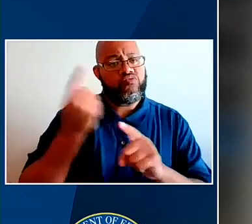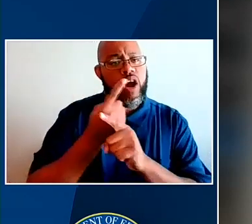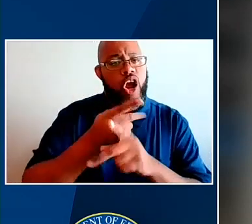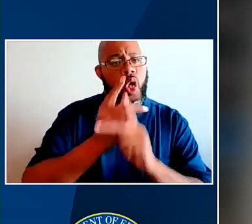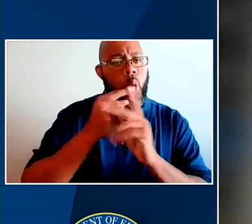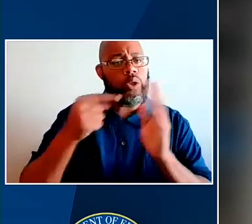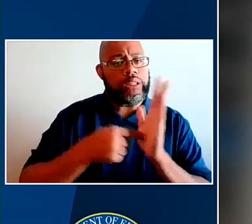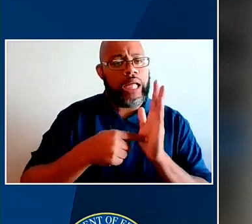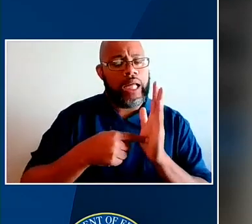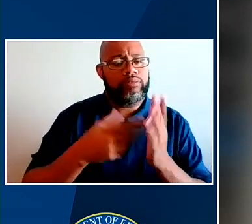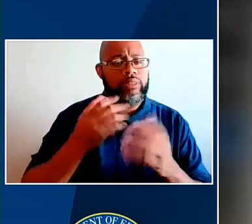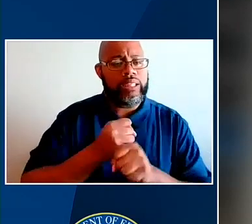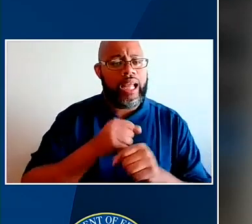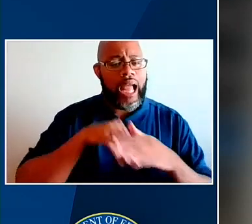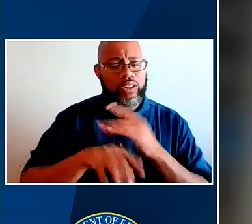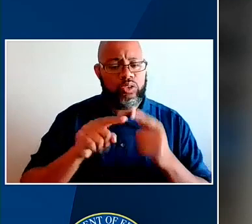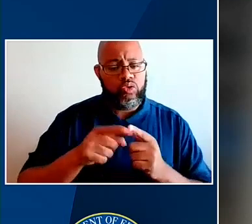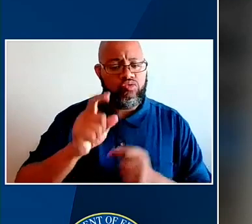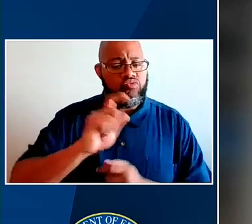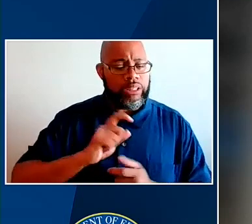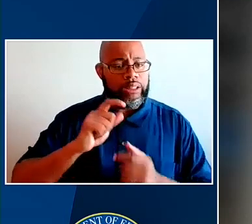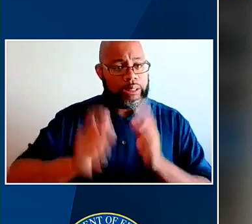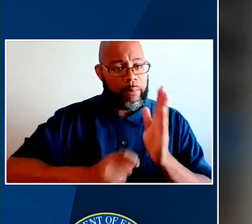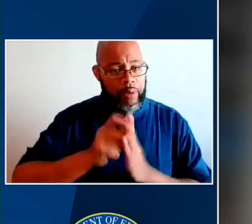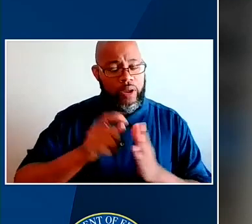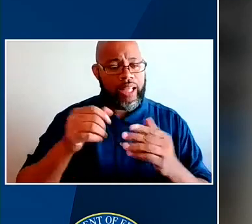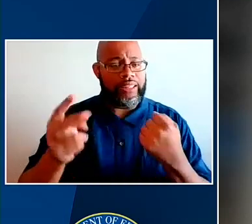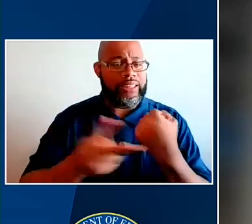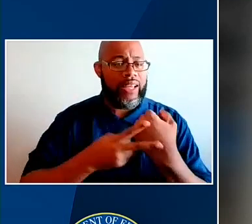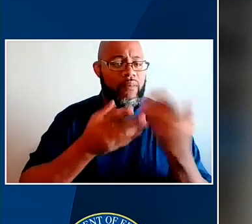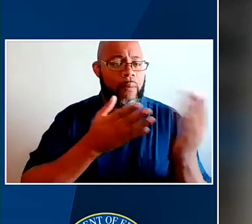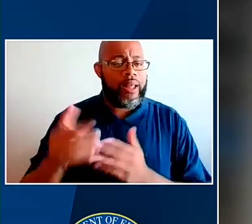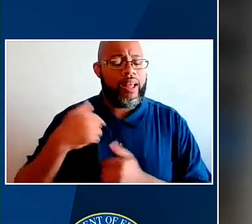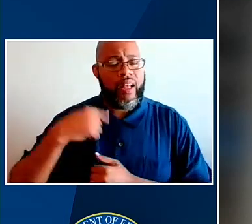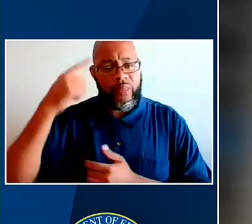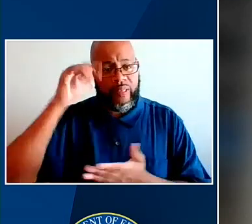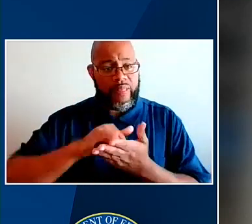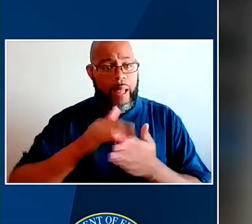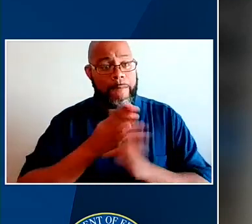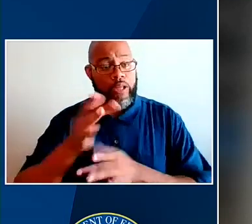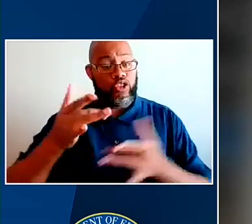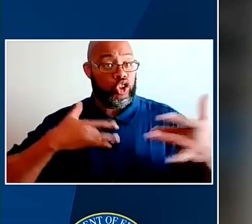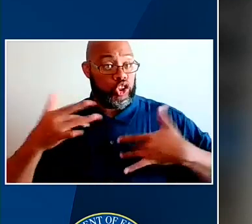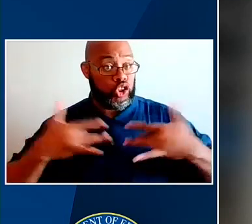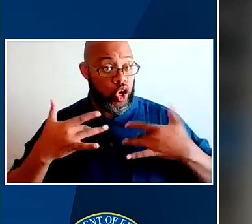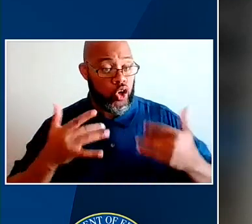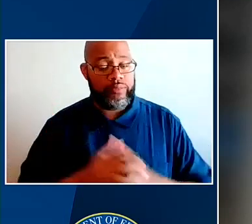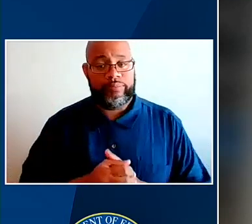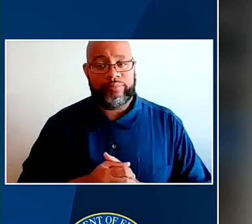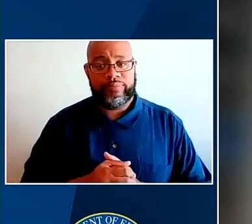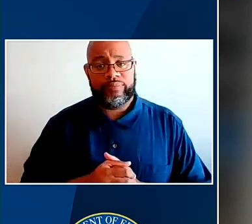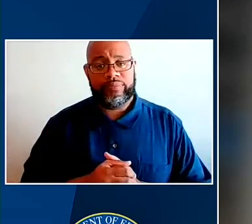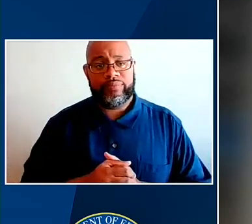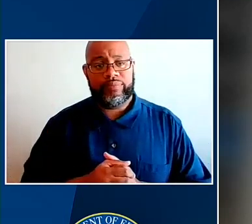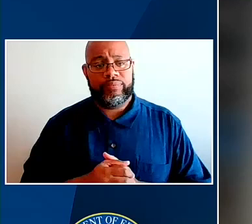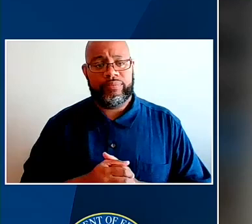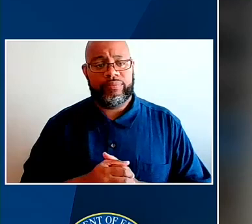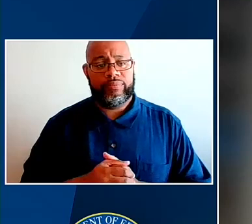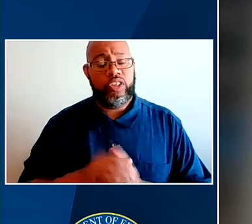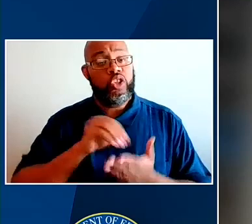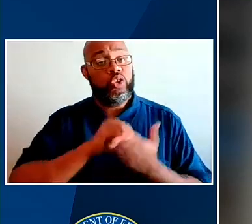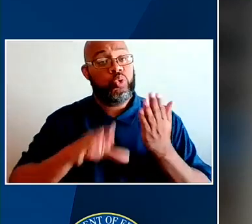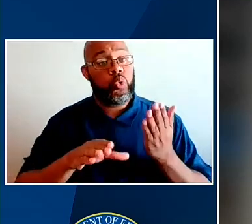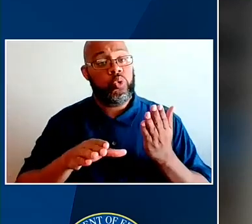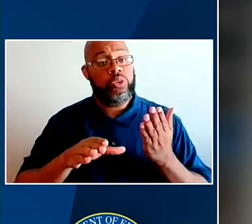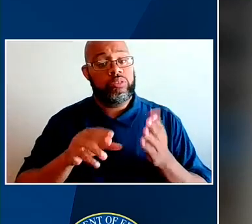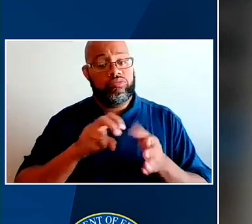people access to grace period and the SAVE plan. I think our major concern here is that students are dropping